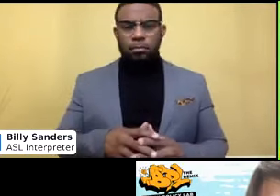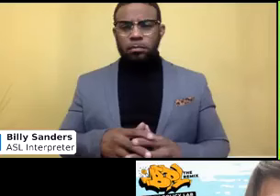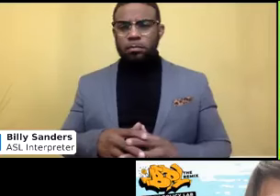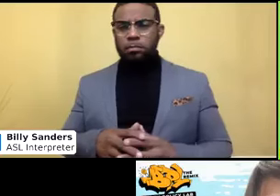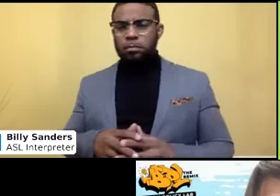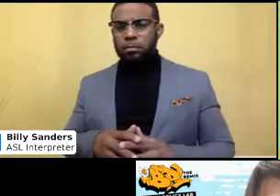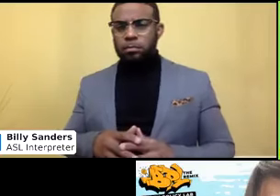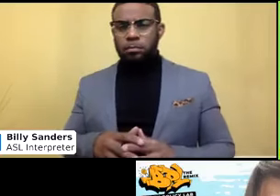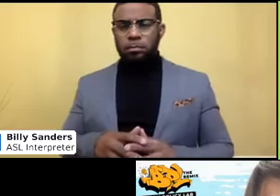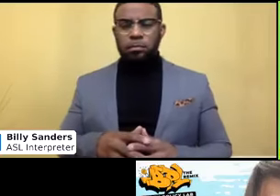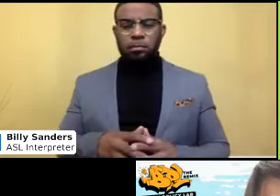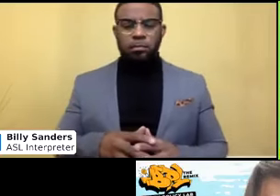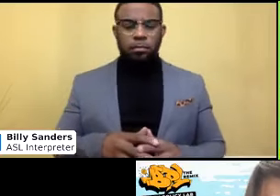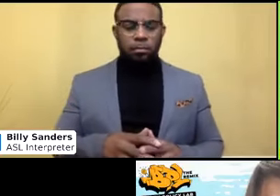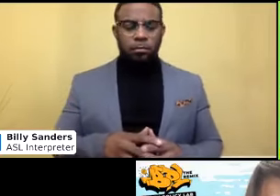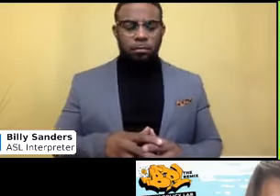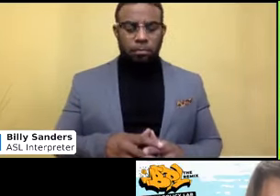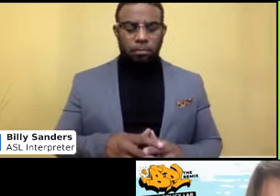they're